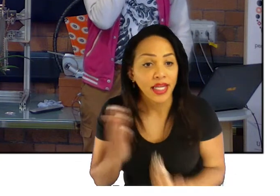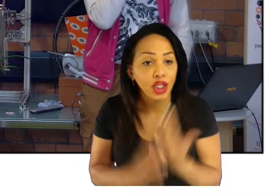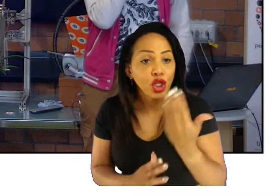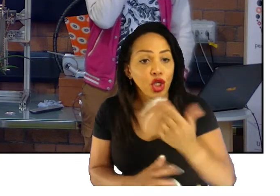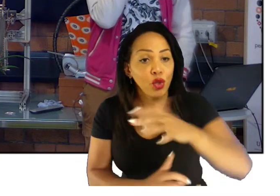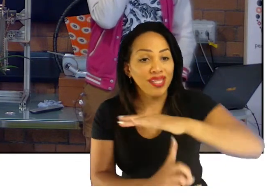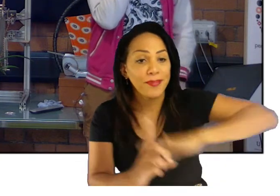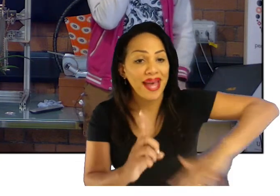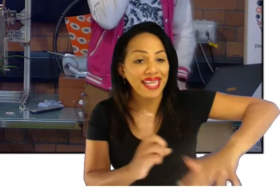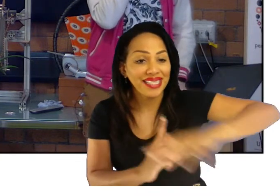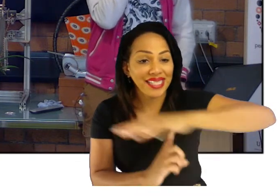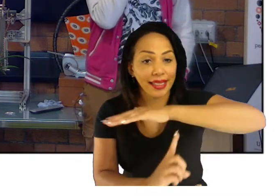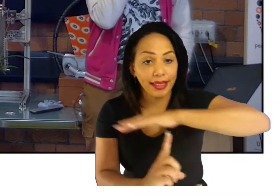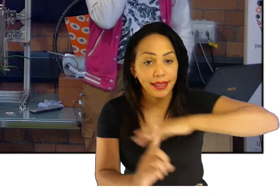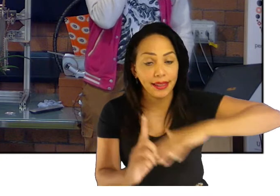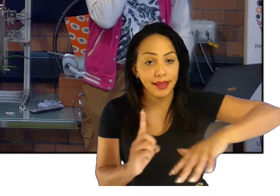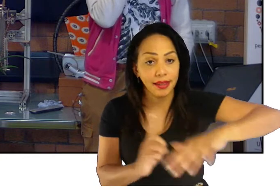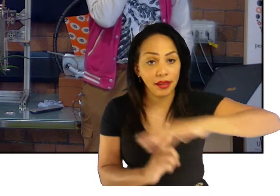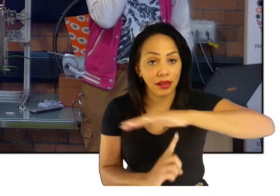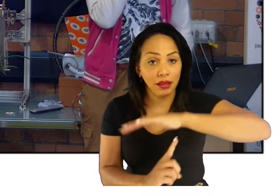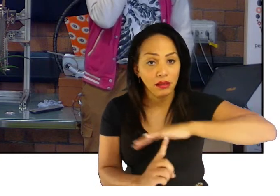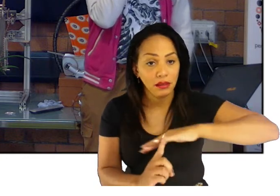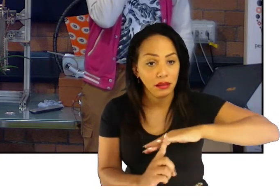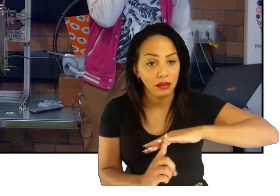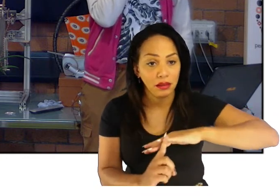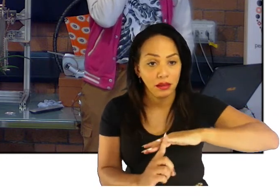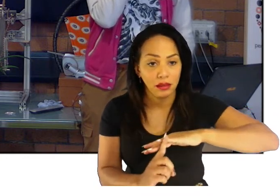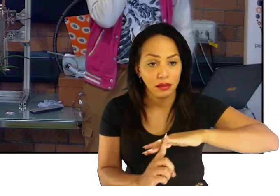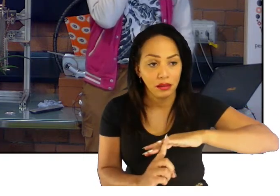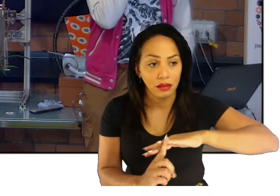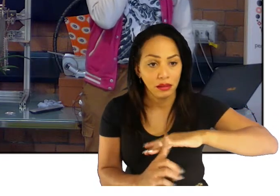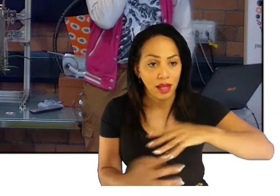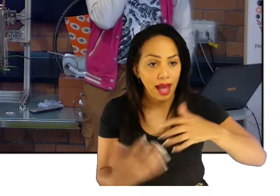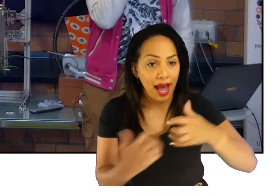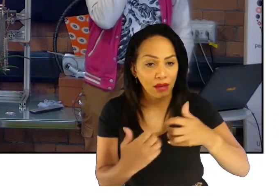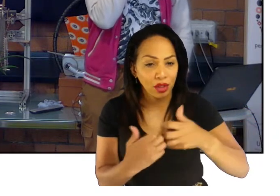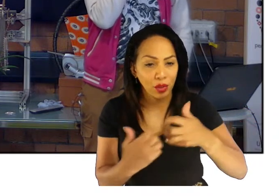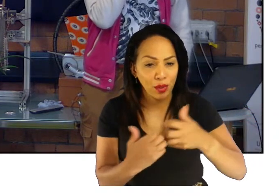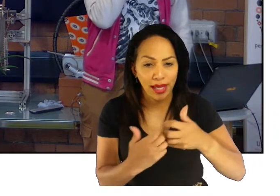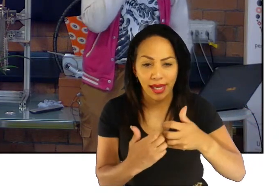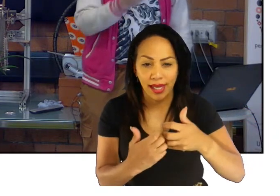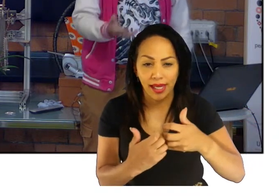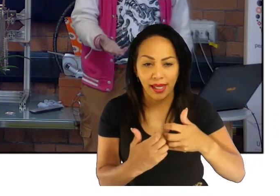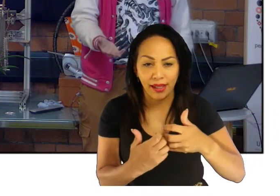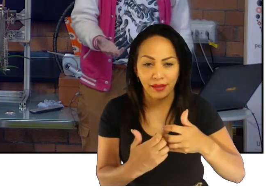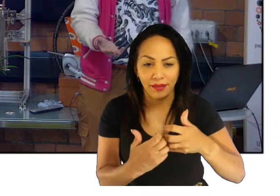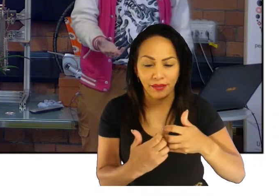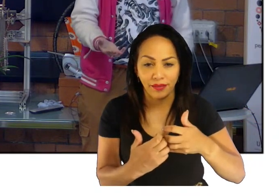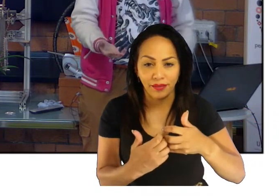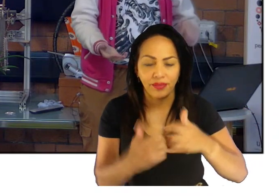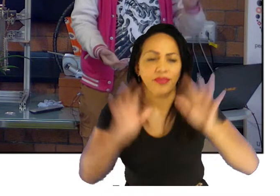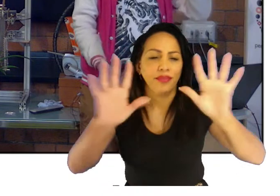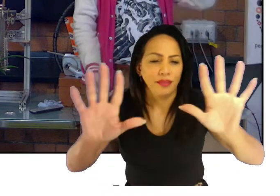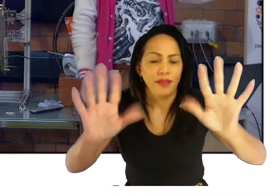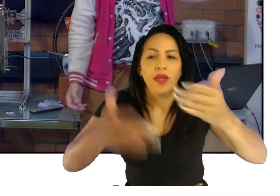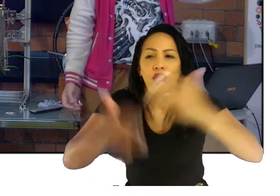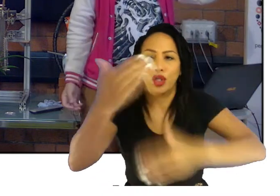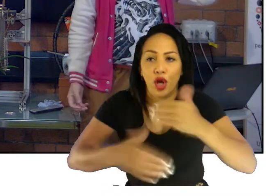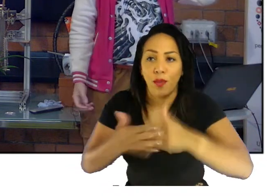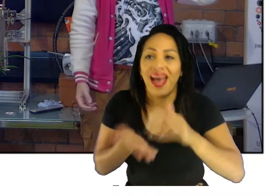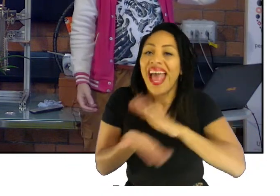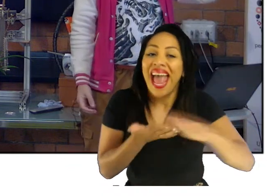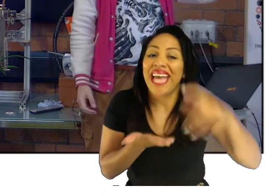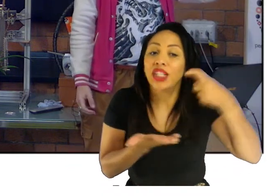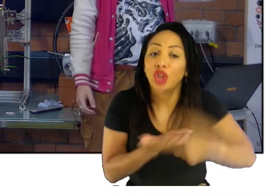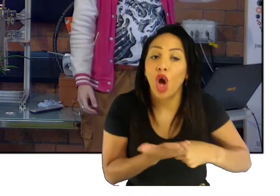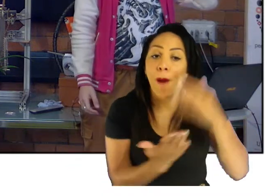we take the approach? I don't know how to frame this. When we build HR policies now, we do it in a generalized thing, Yeah. and then we